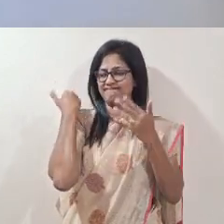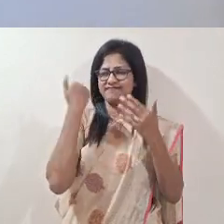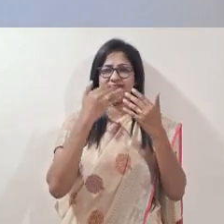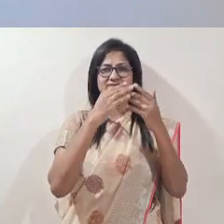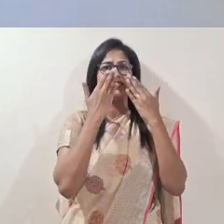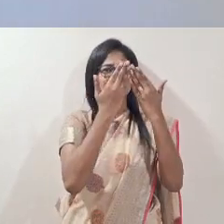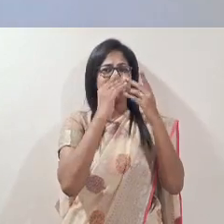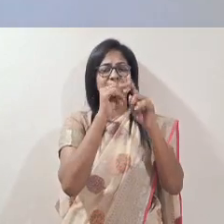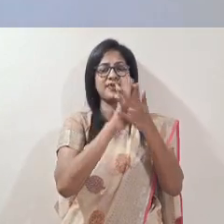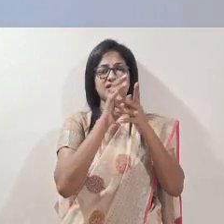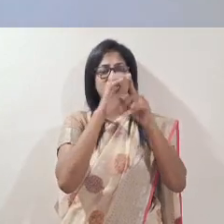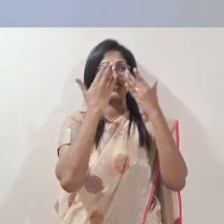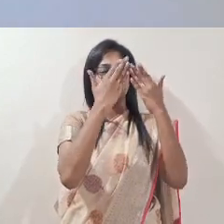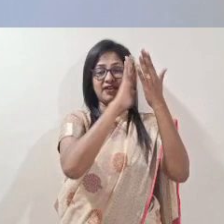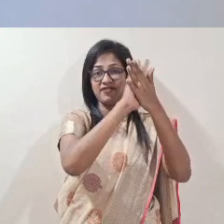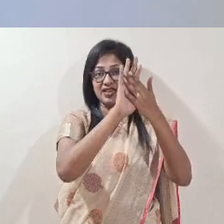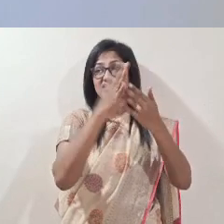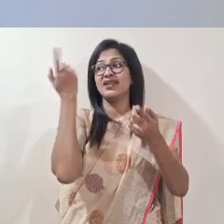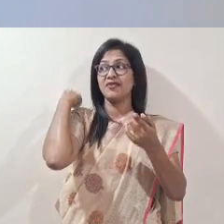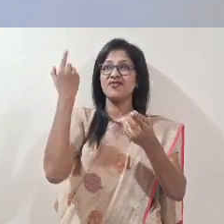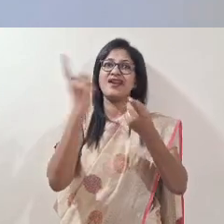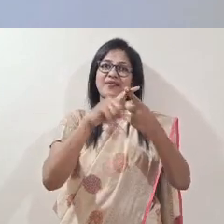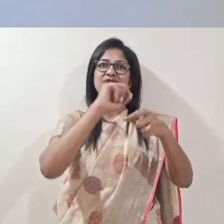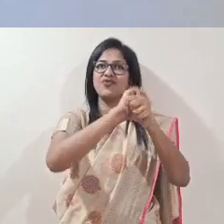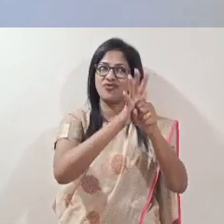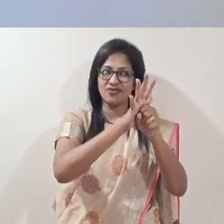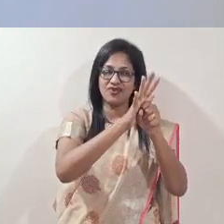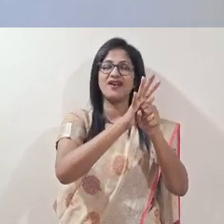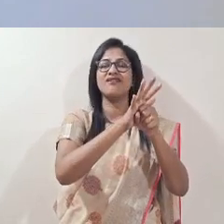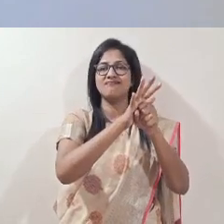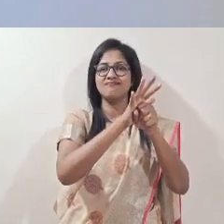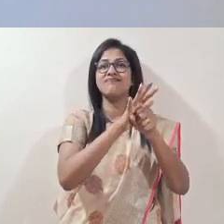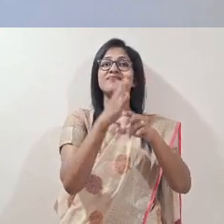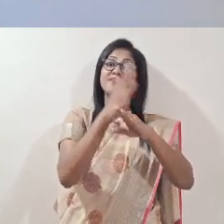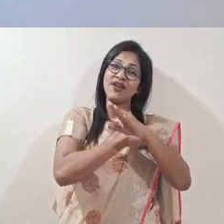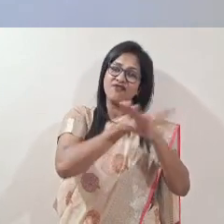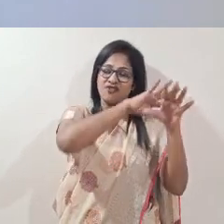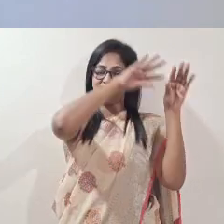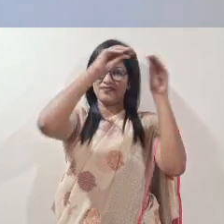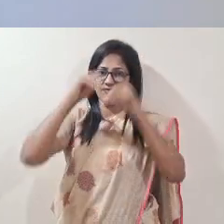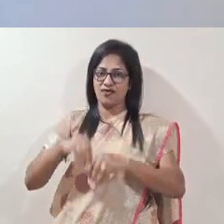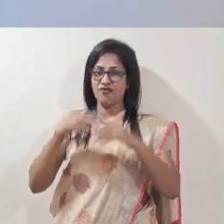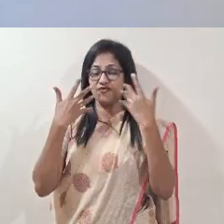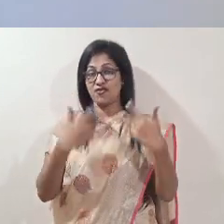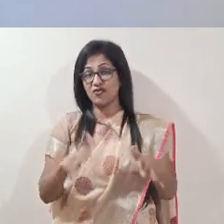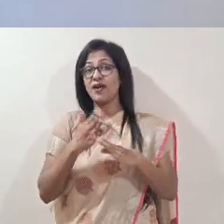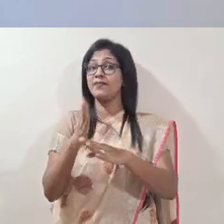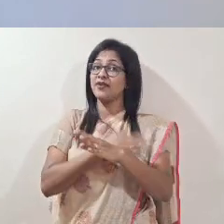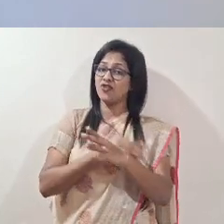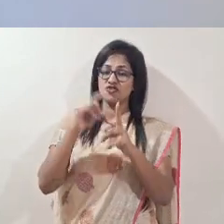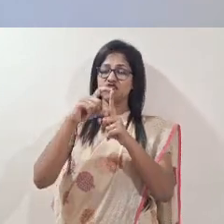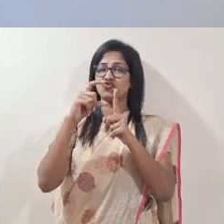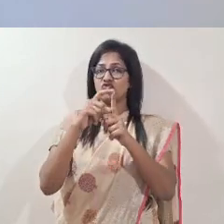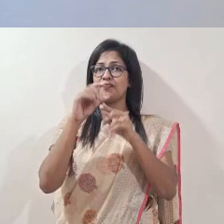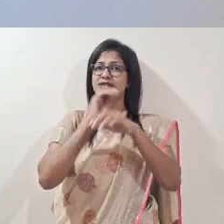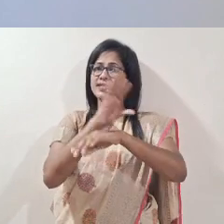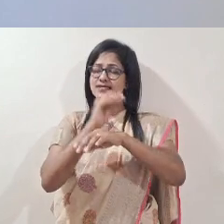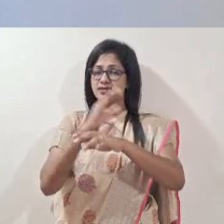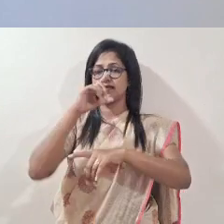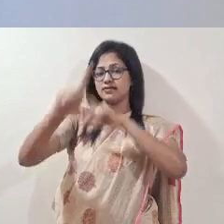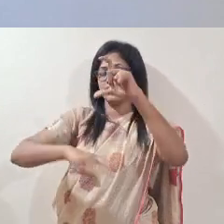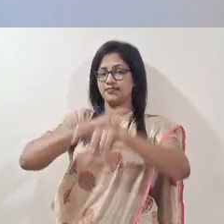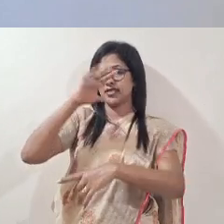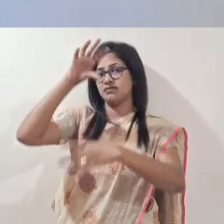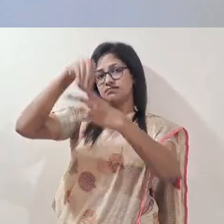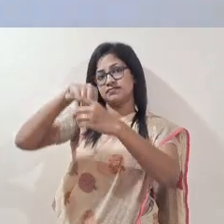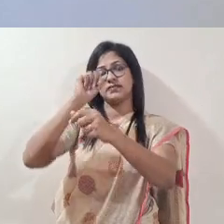COVID, again, I had to move to India before the finish of my PhD. So, parallelly, I was working with Drupad consultants, and during